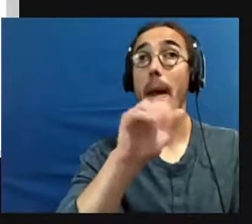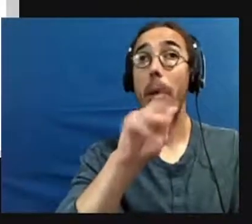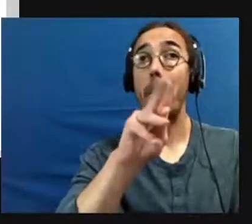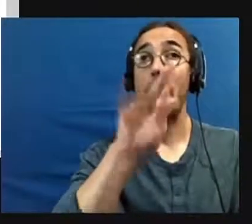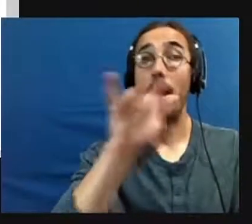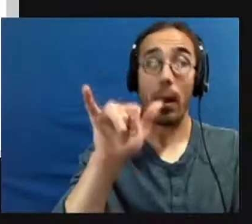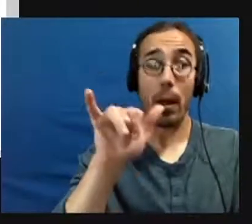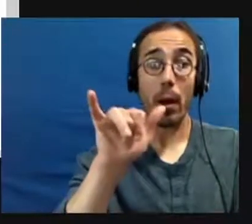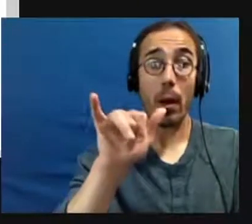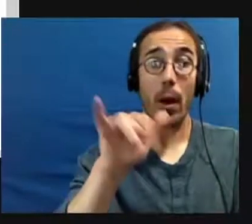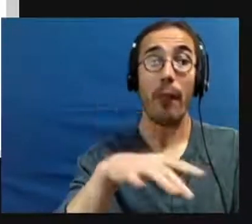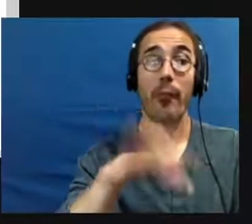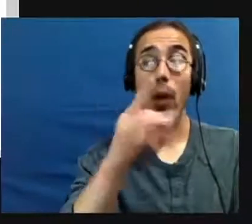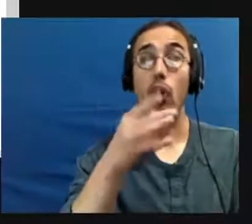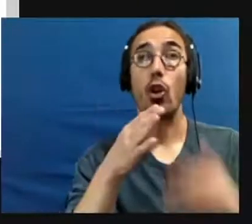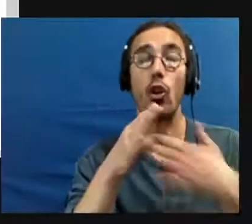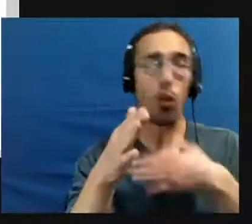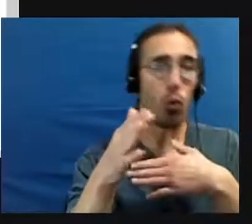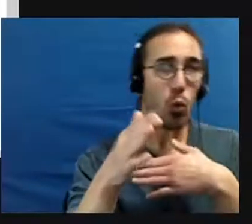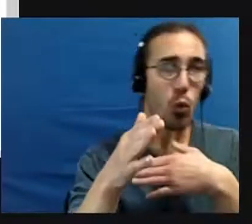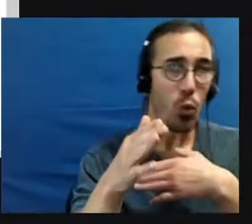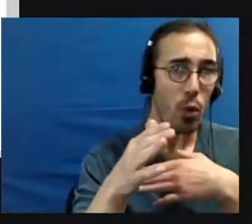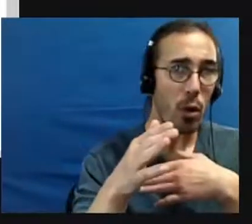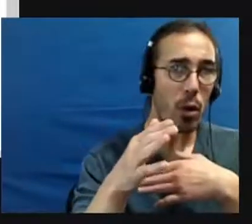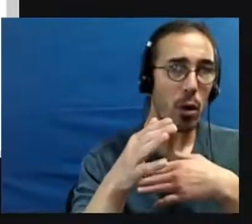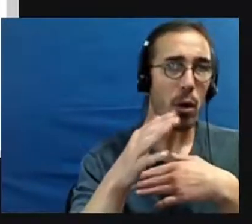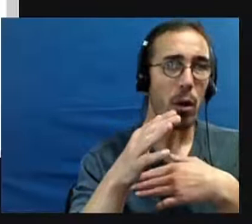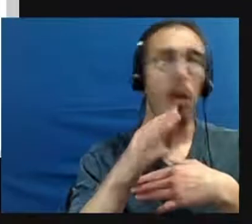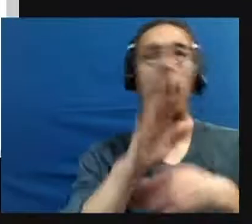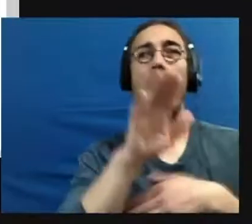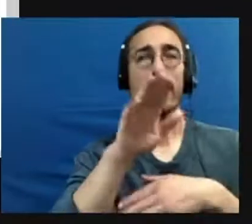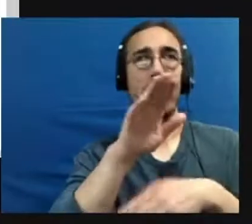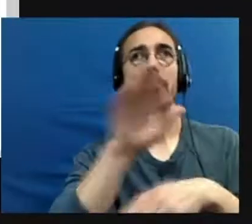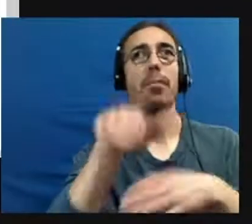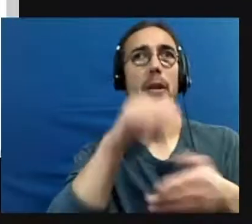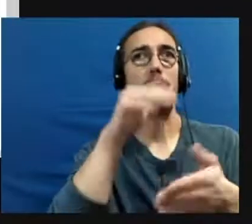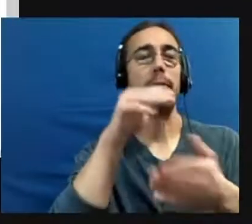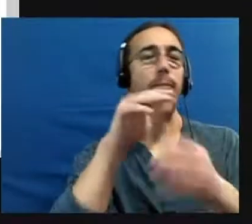We found her through a neighborhood art center called Creative Growth.